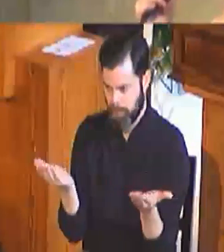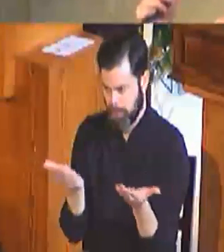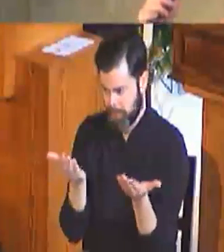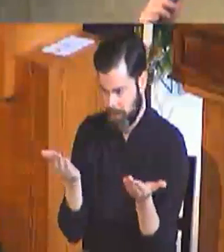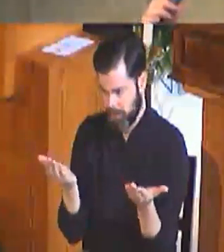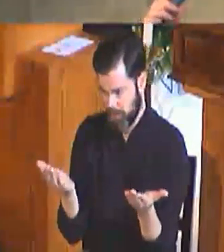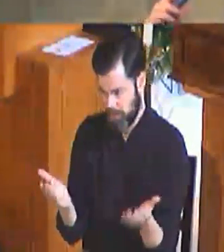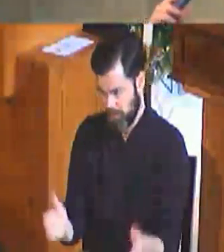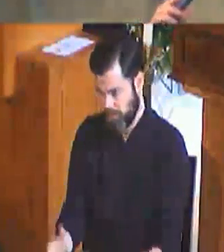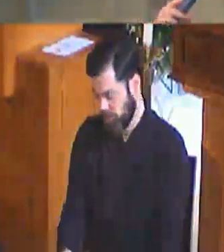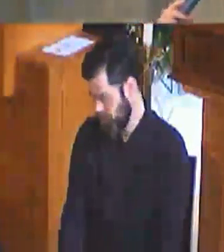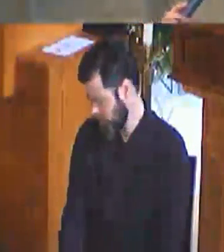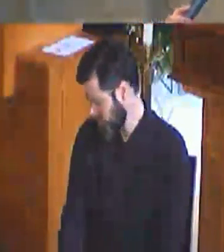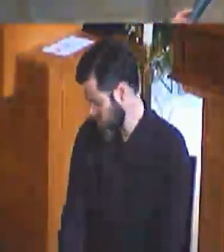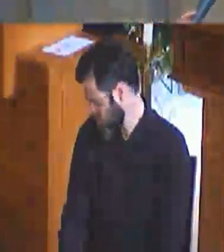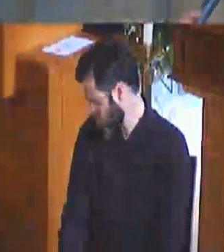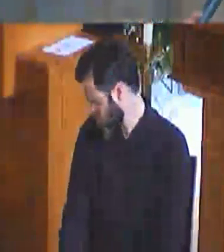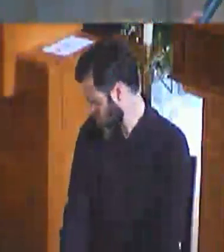this